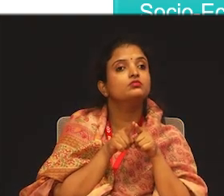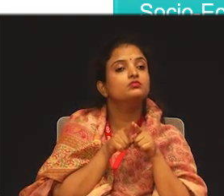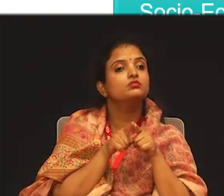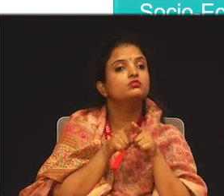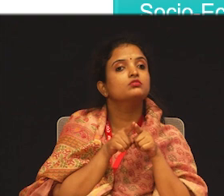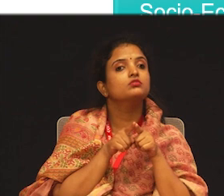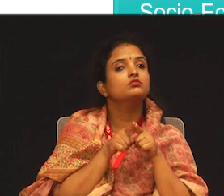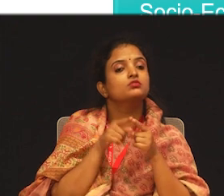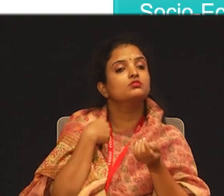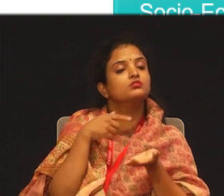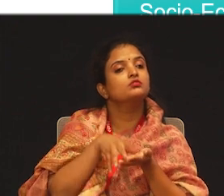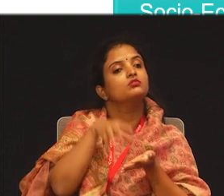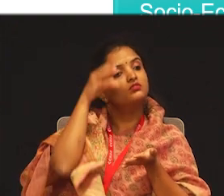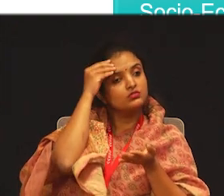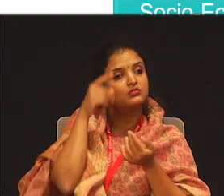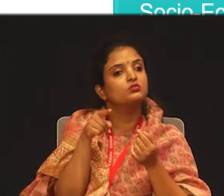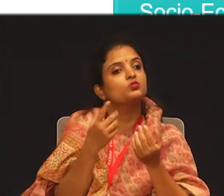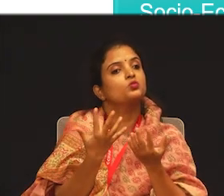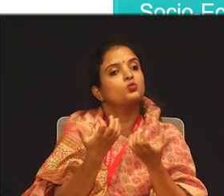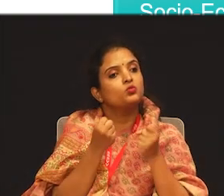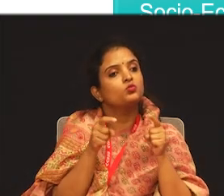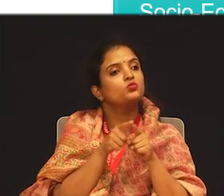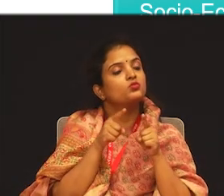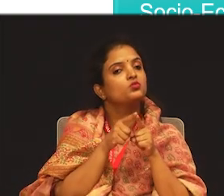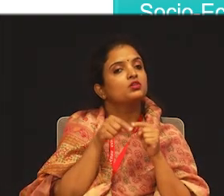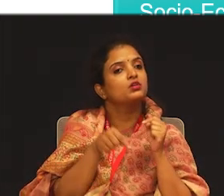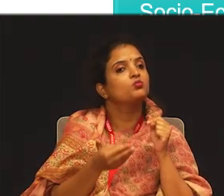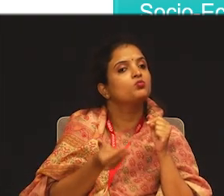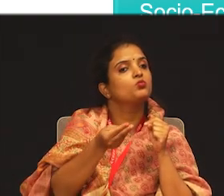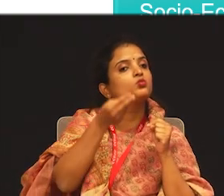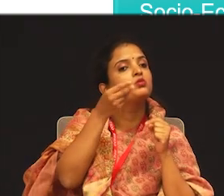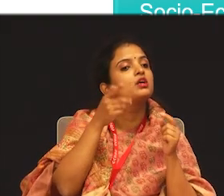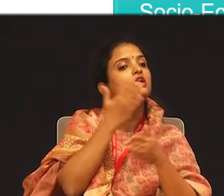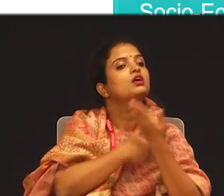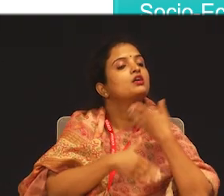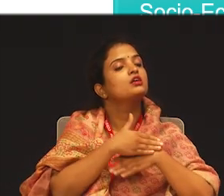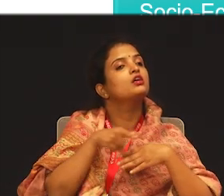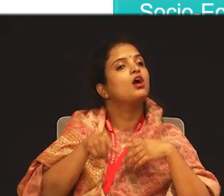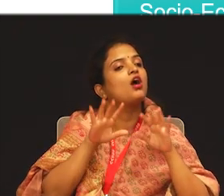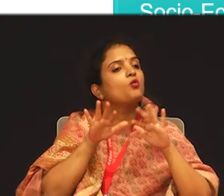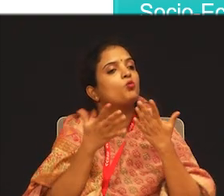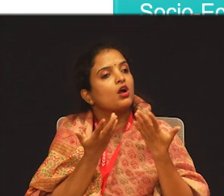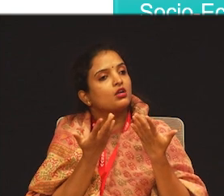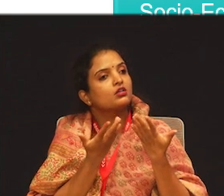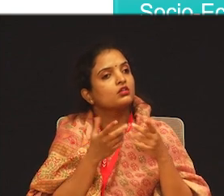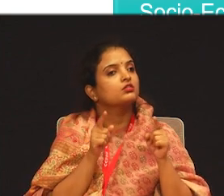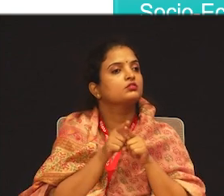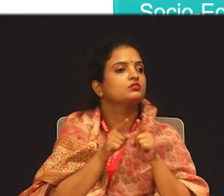on the learning needs that are arising out of these disability conditions